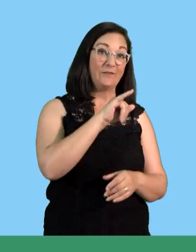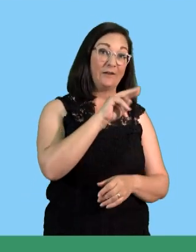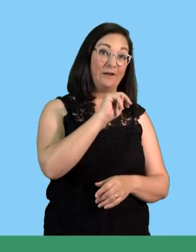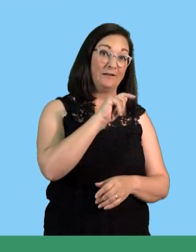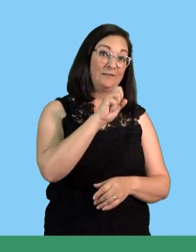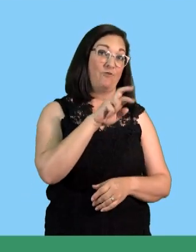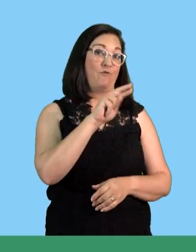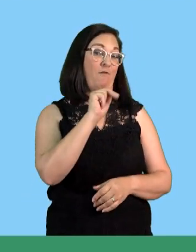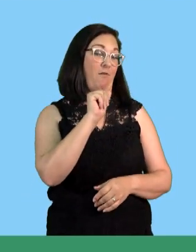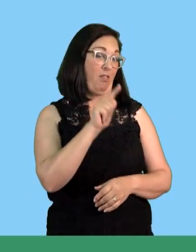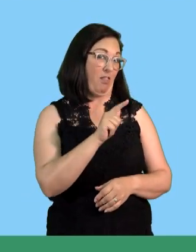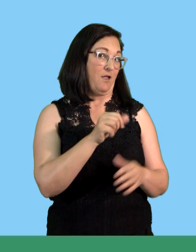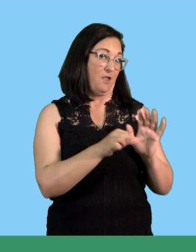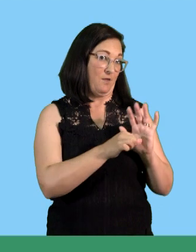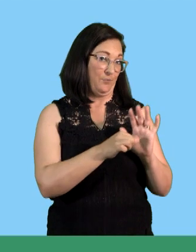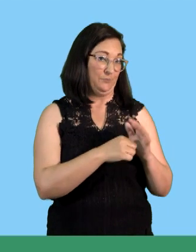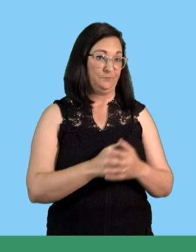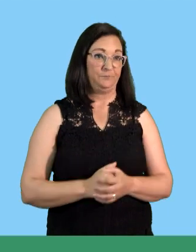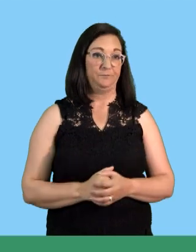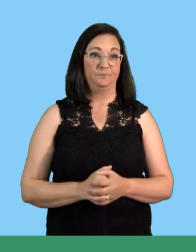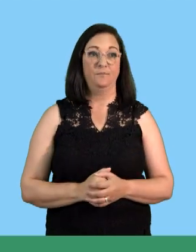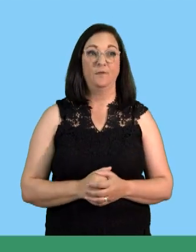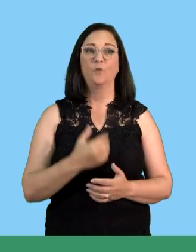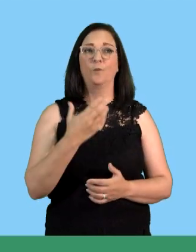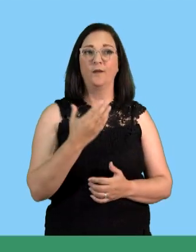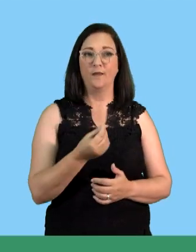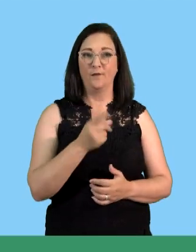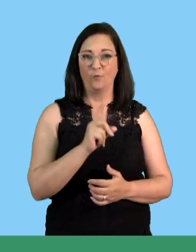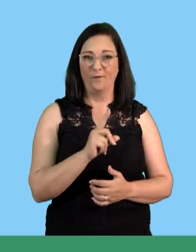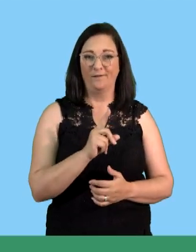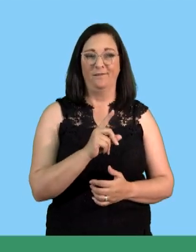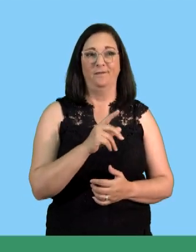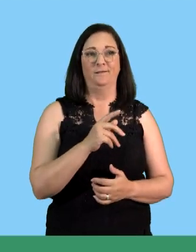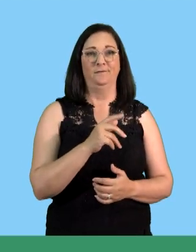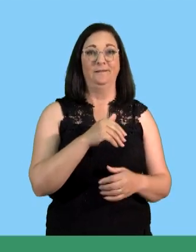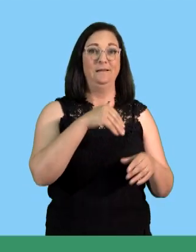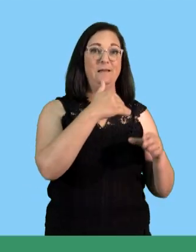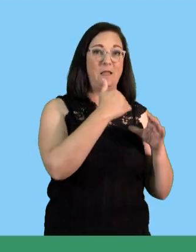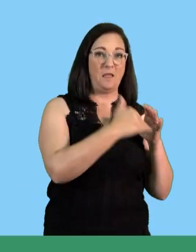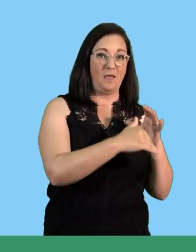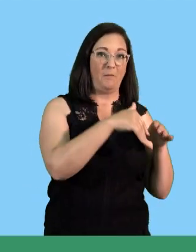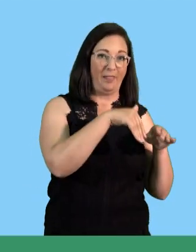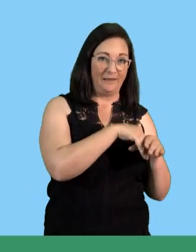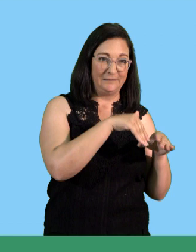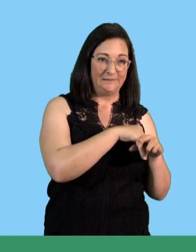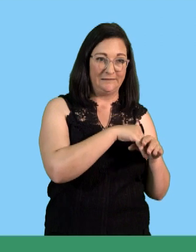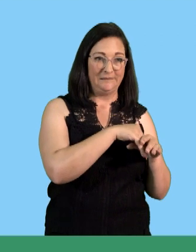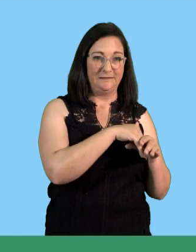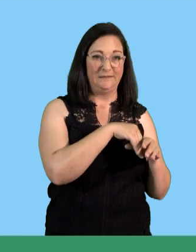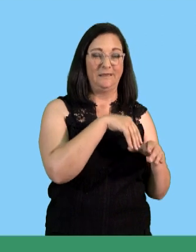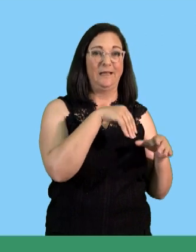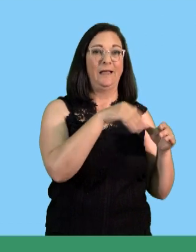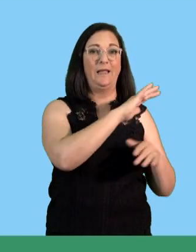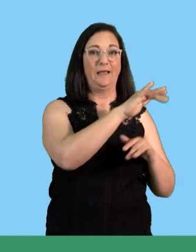the sources. What are the sources? We've got internal emails. I hope you can see. Internal emails,